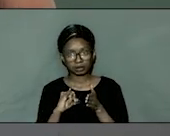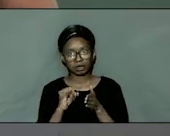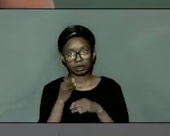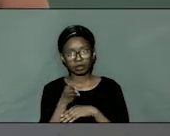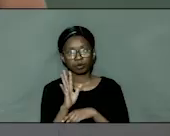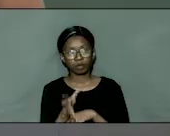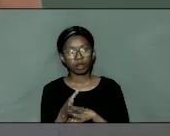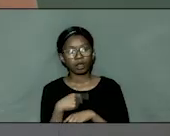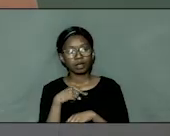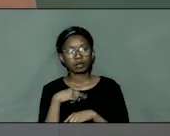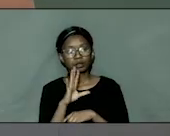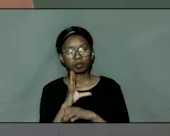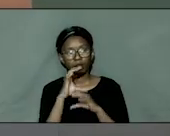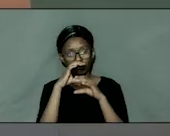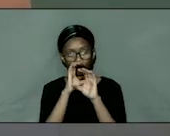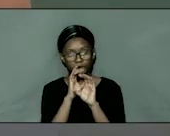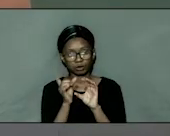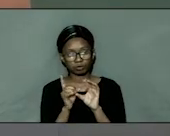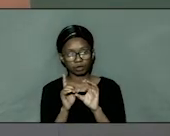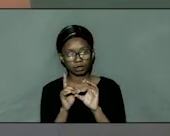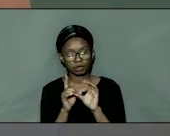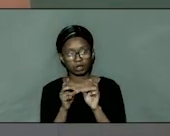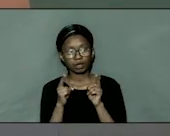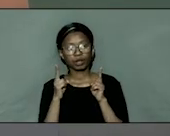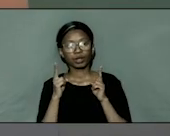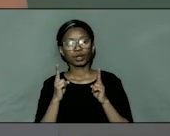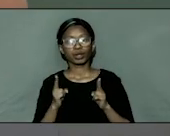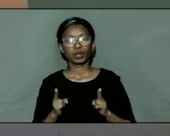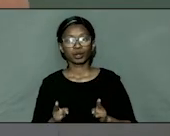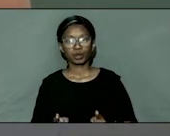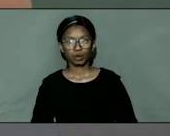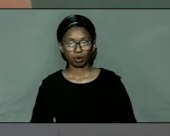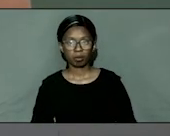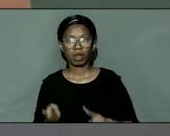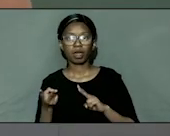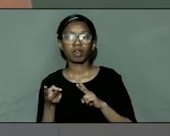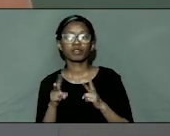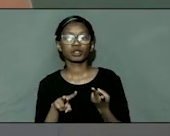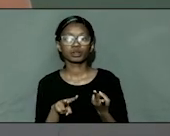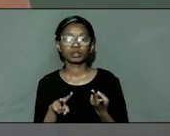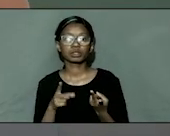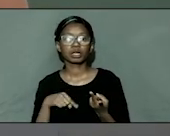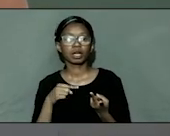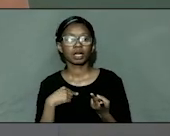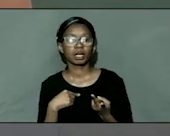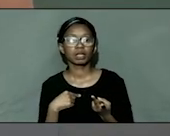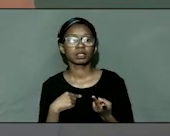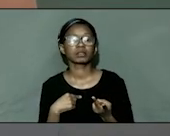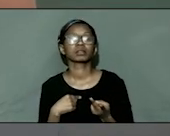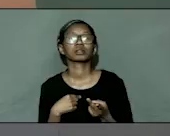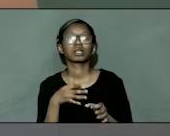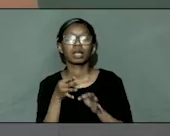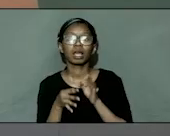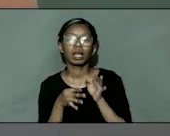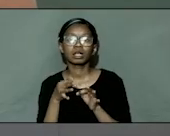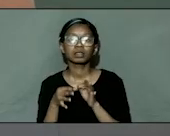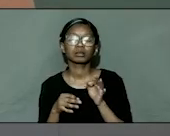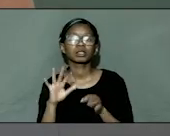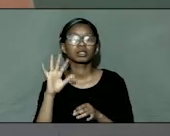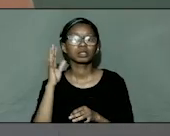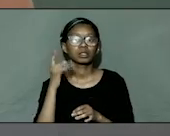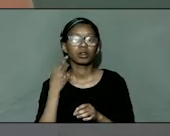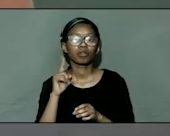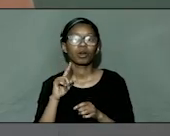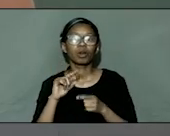be focusing on human evolution. We will go through the phylogenetic tree, the